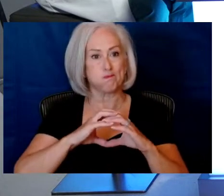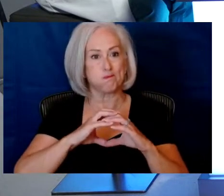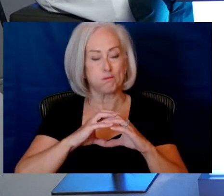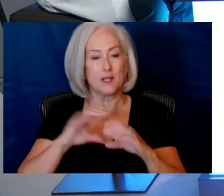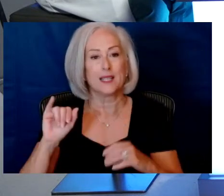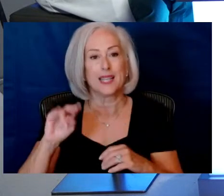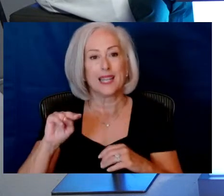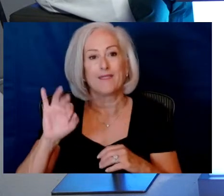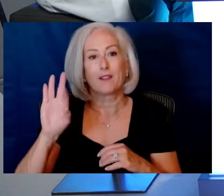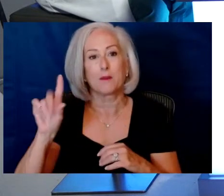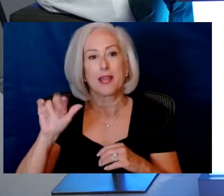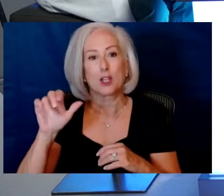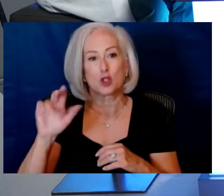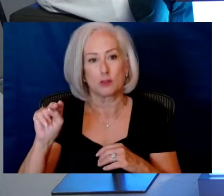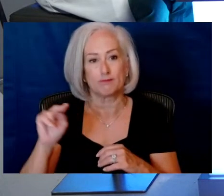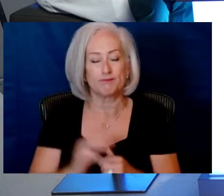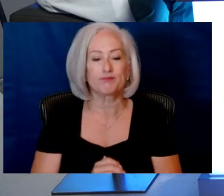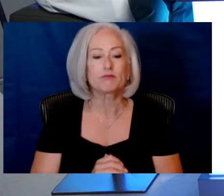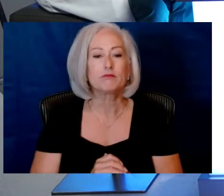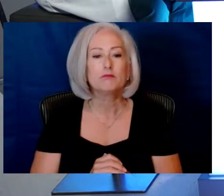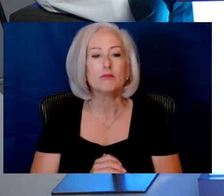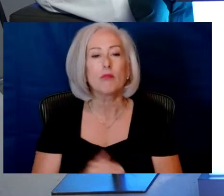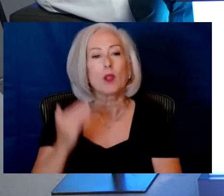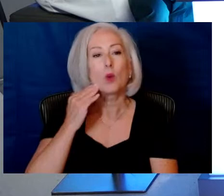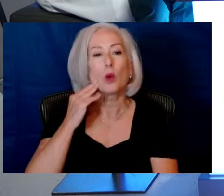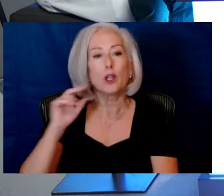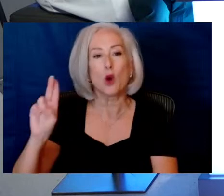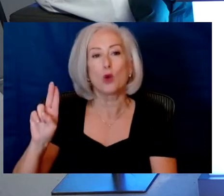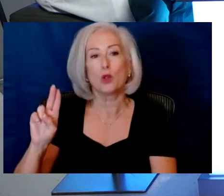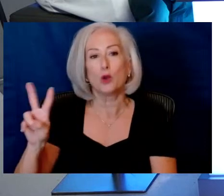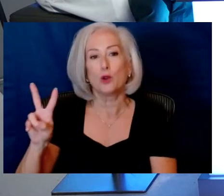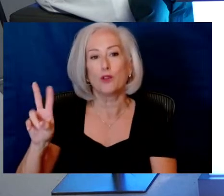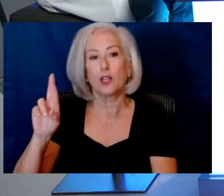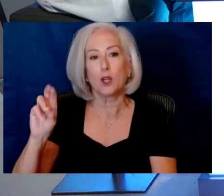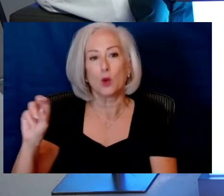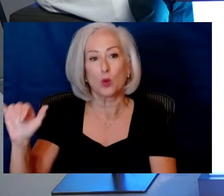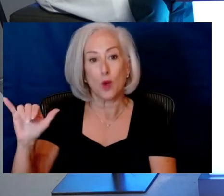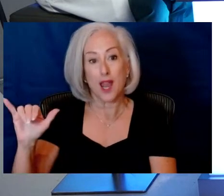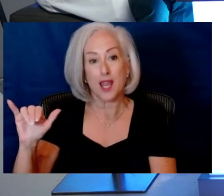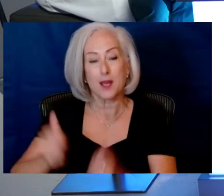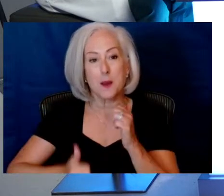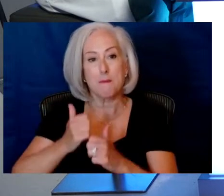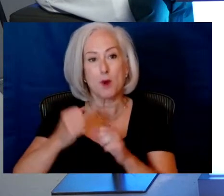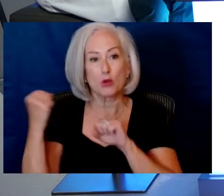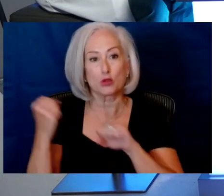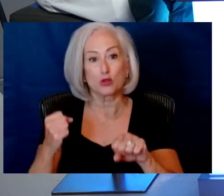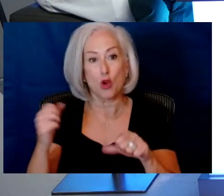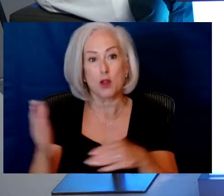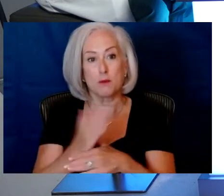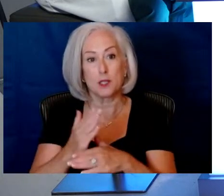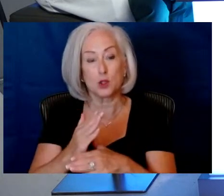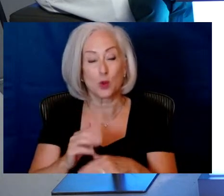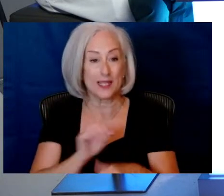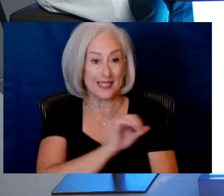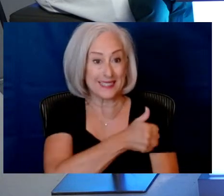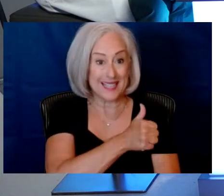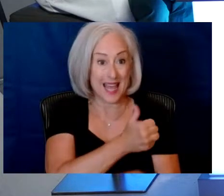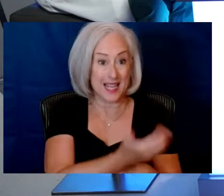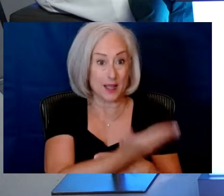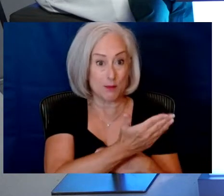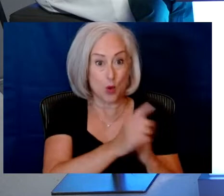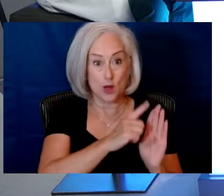So also, we know that the UV rays from the sun are the strongest between 10 a.m. and 4 p.m. Do we not